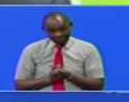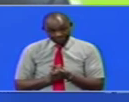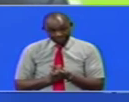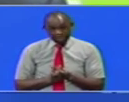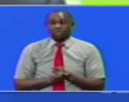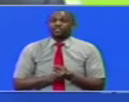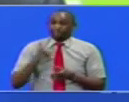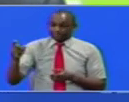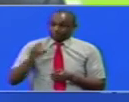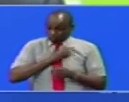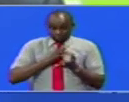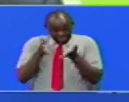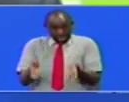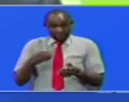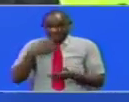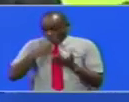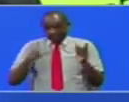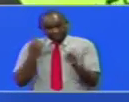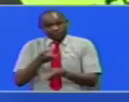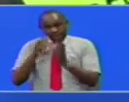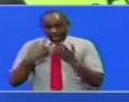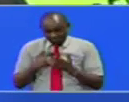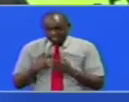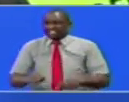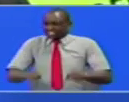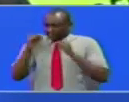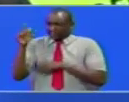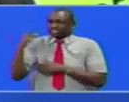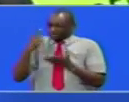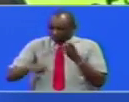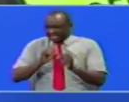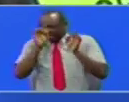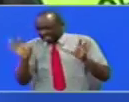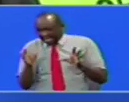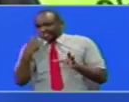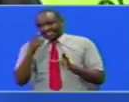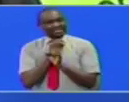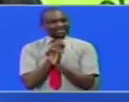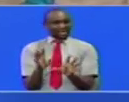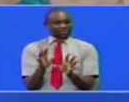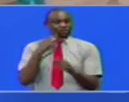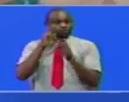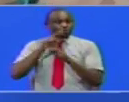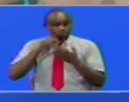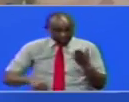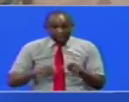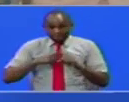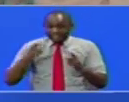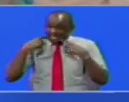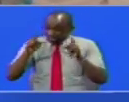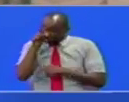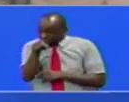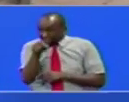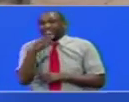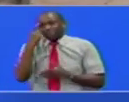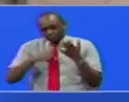The commission will put in place alternative measures. The chair remained vague on what the alternative method will be, but the announcement